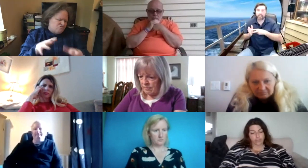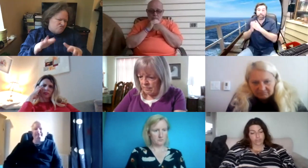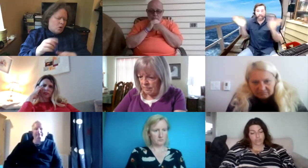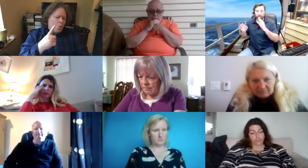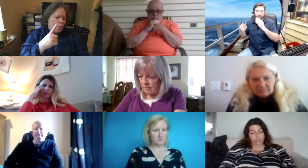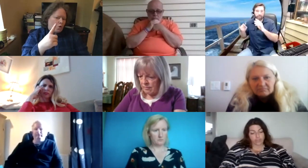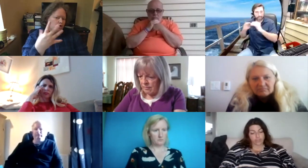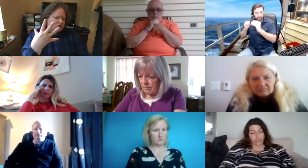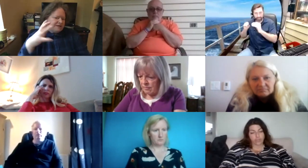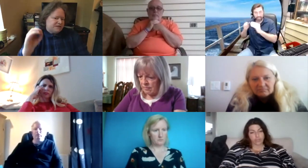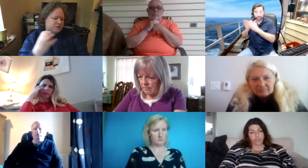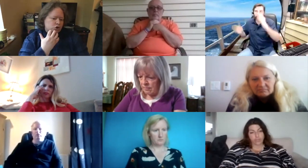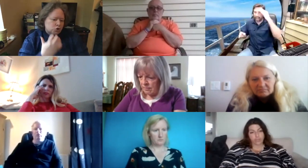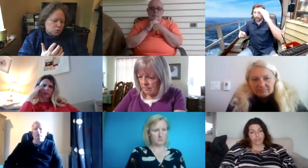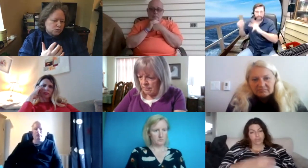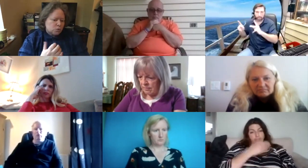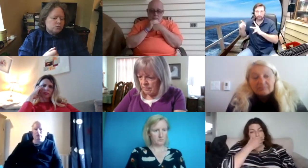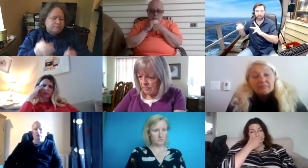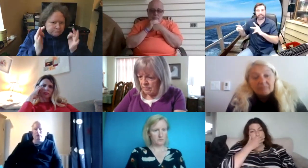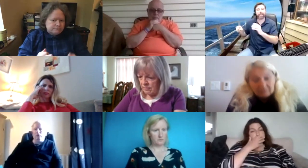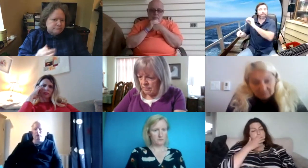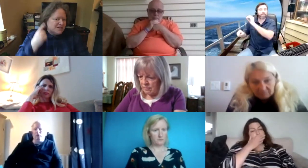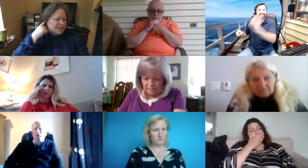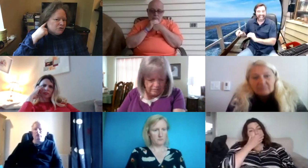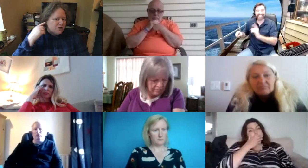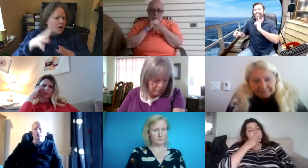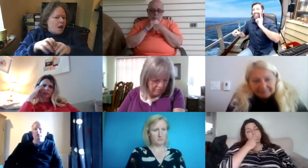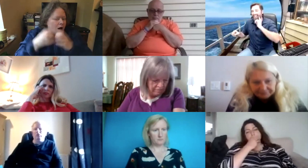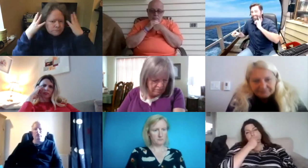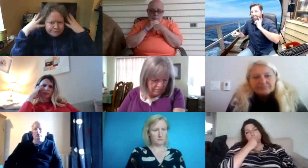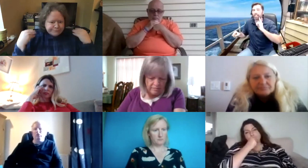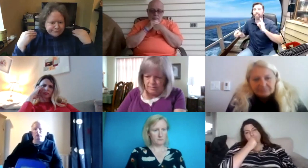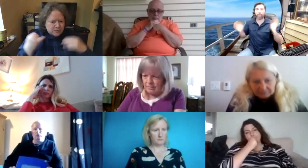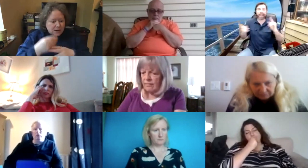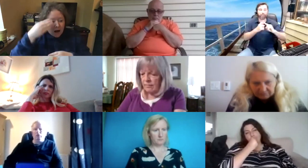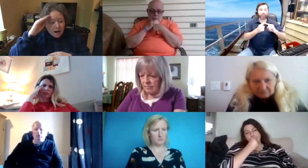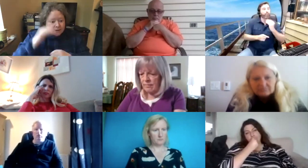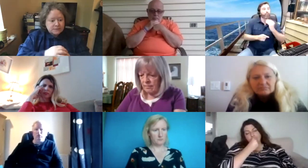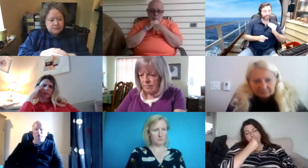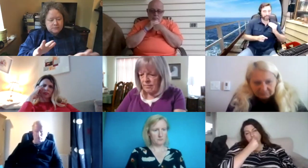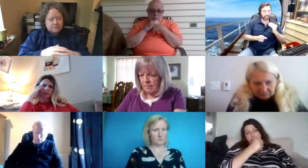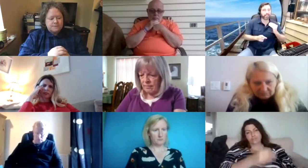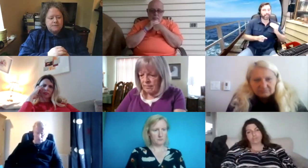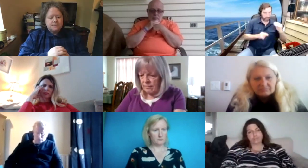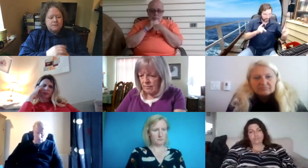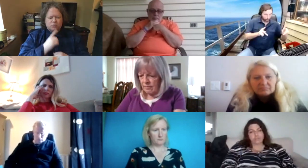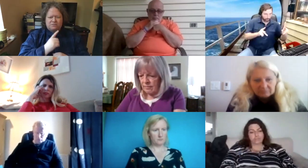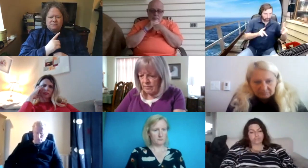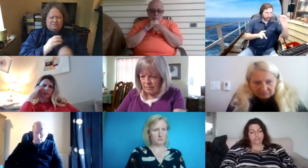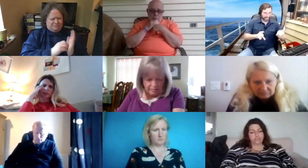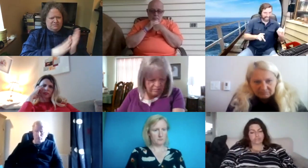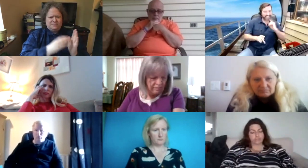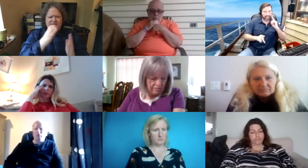1901, there should be 150 Jewish that could be hearing in